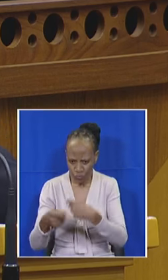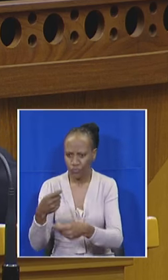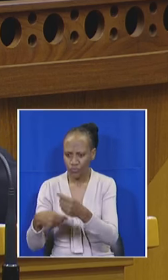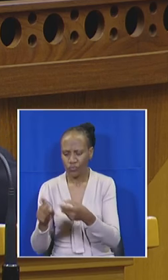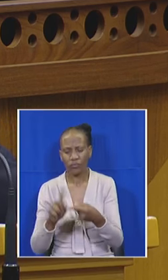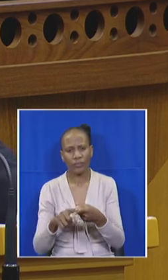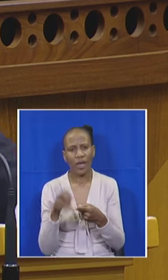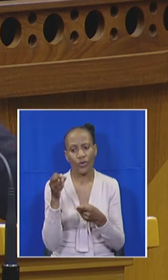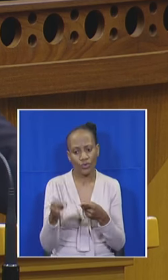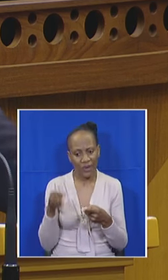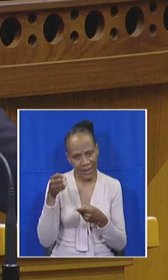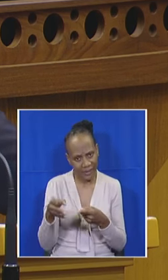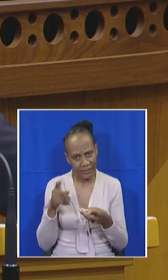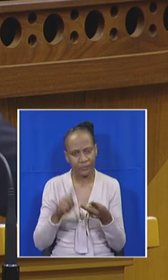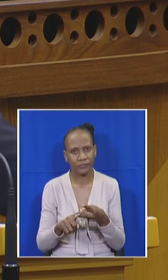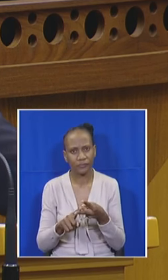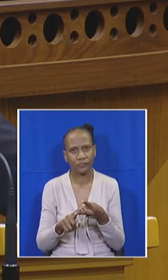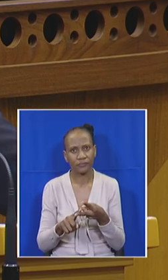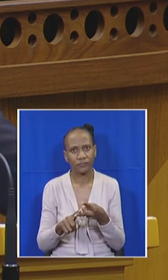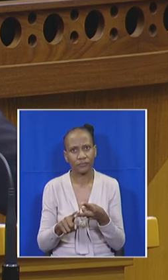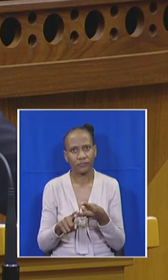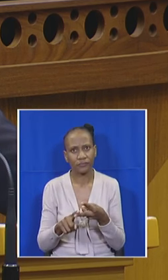rail, rolling stock,